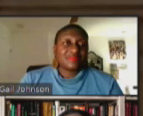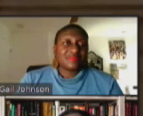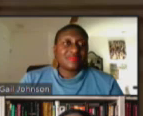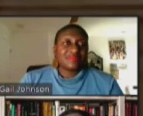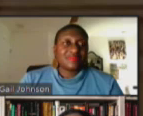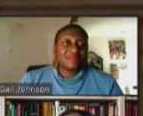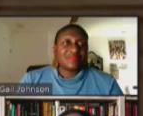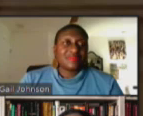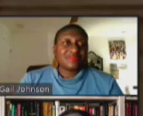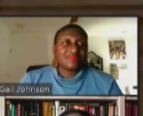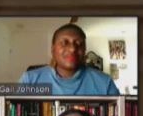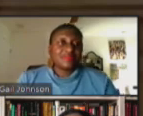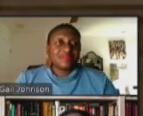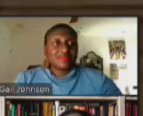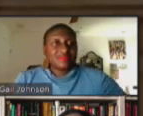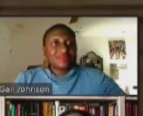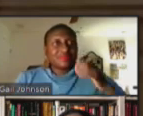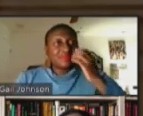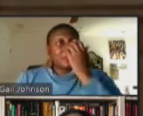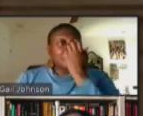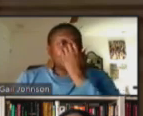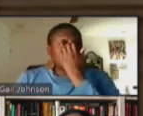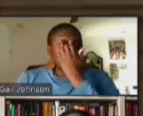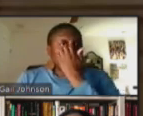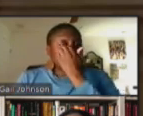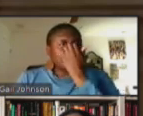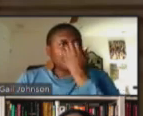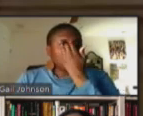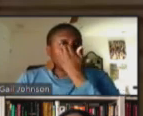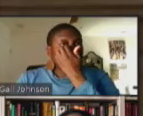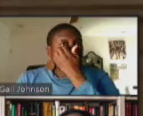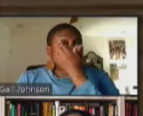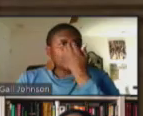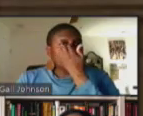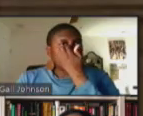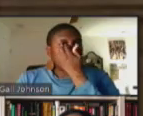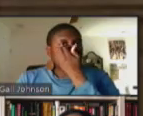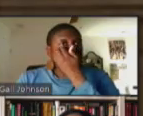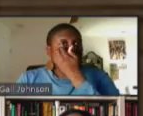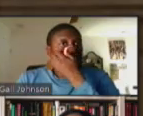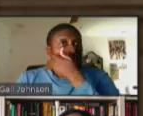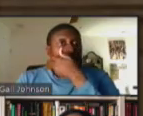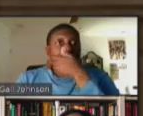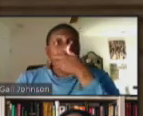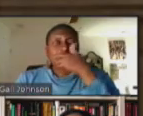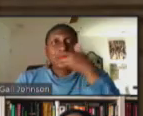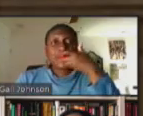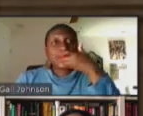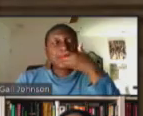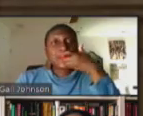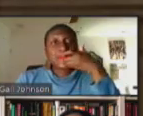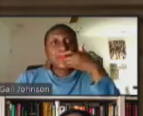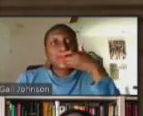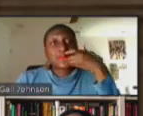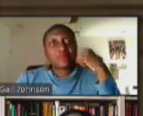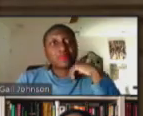the hardest working, most loyal, dedicated, and always willing to get that extra step, give that extra step to help staff.